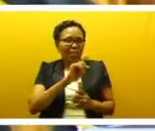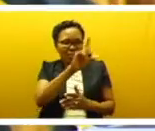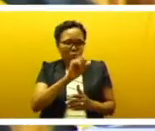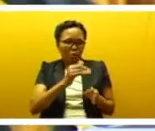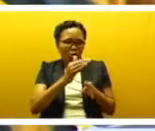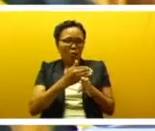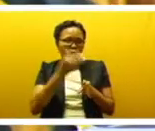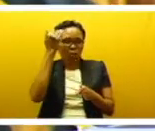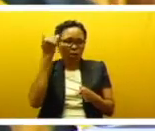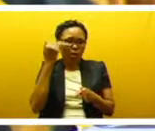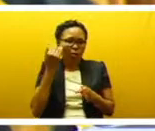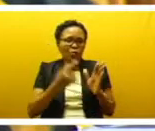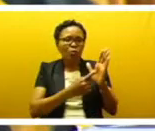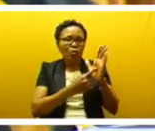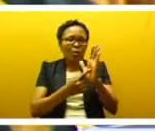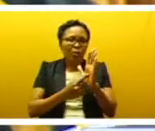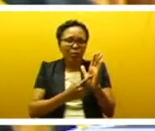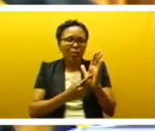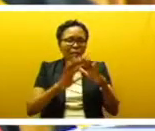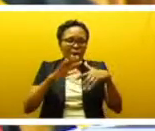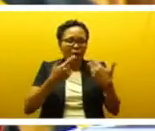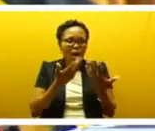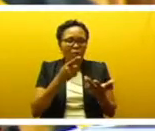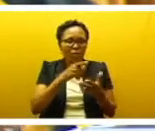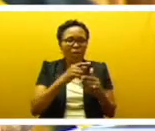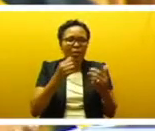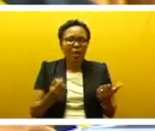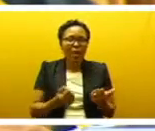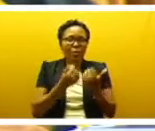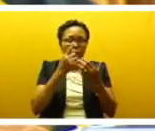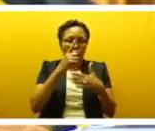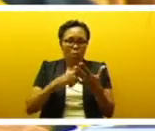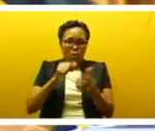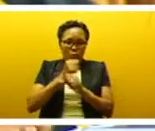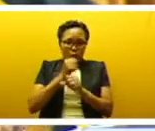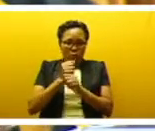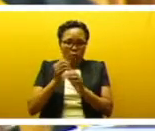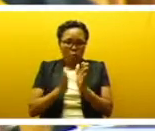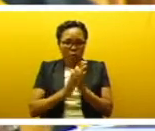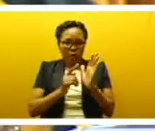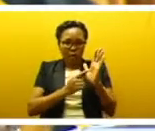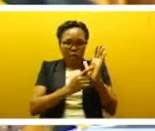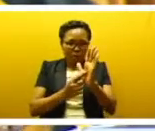Yes. How this was happening. Yes. What we do with the demonstration.